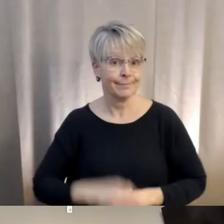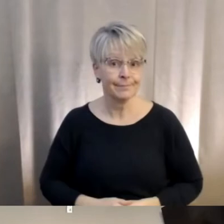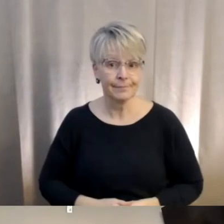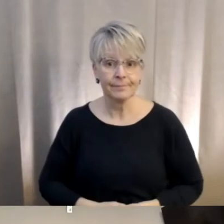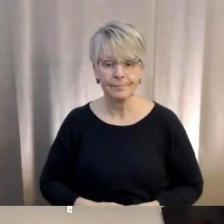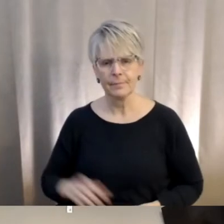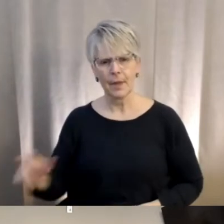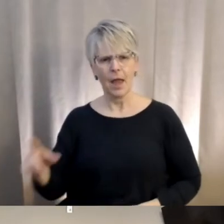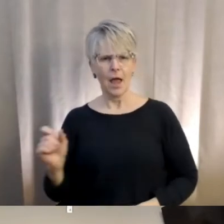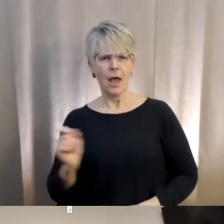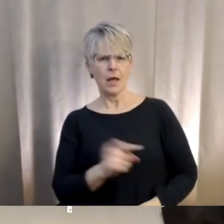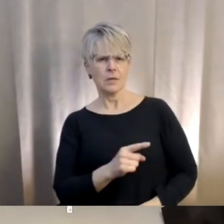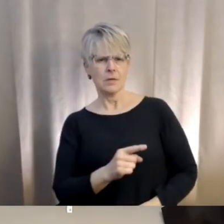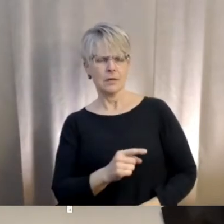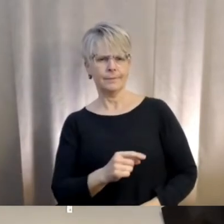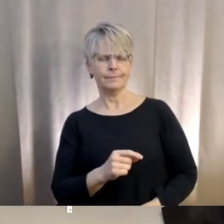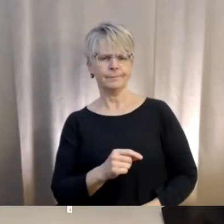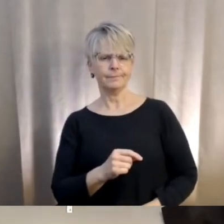like,